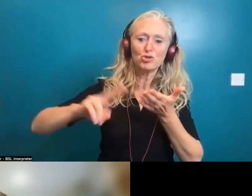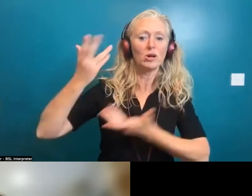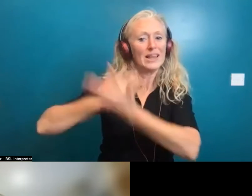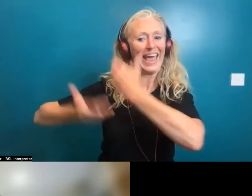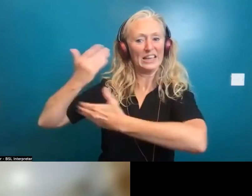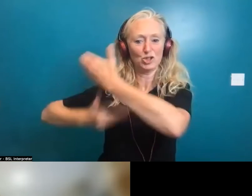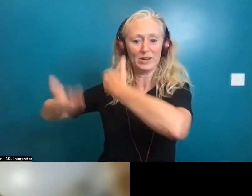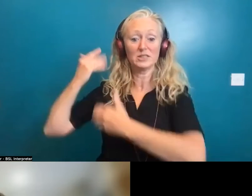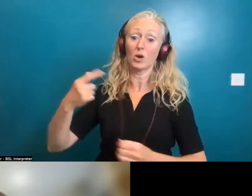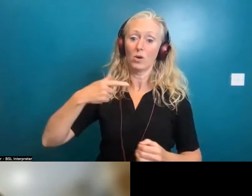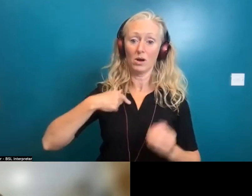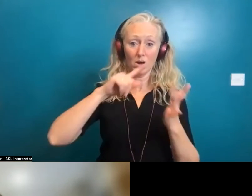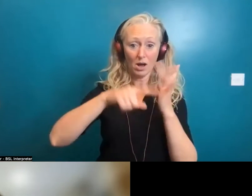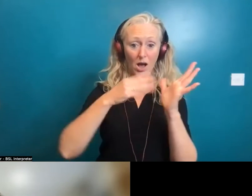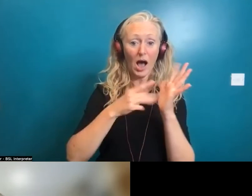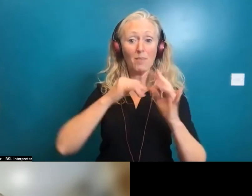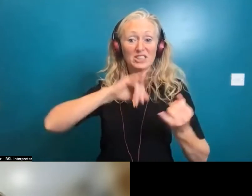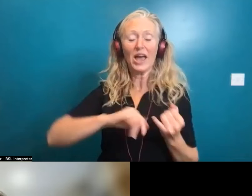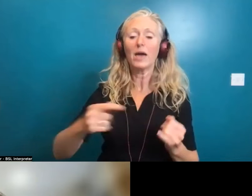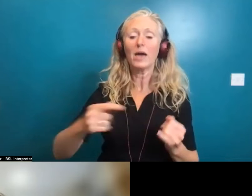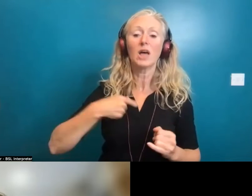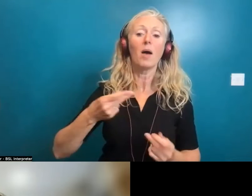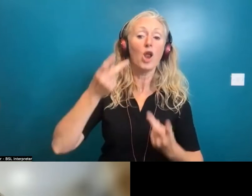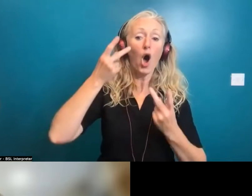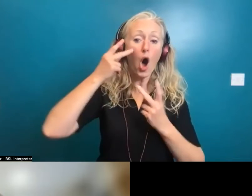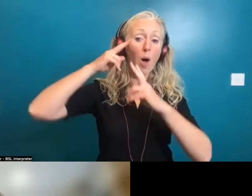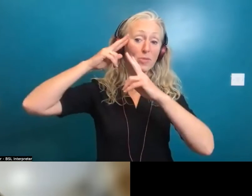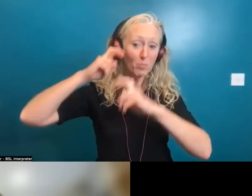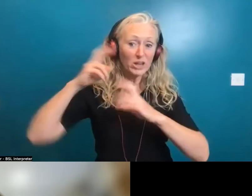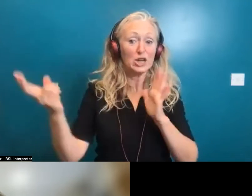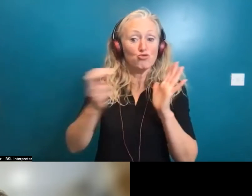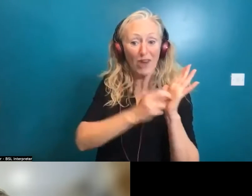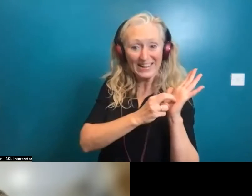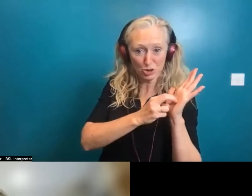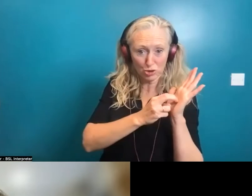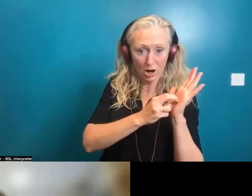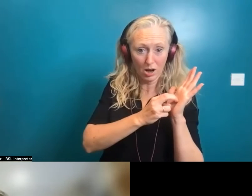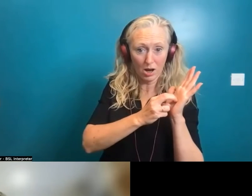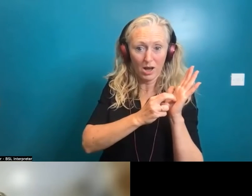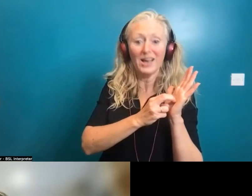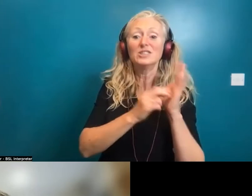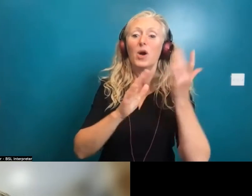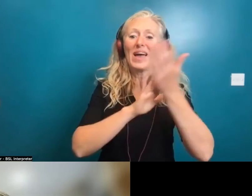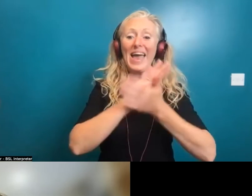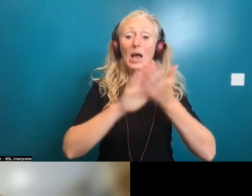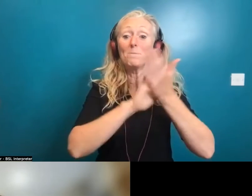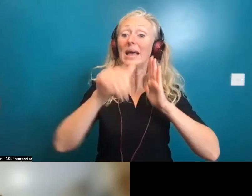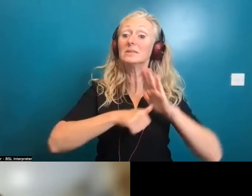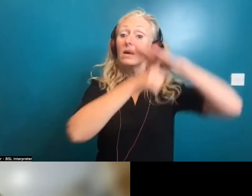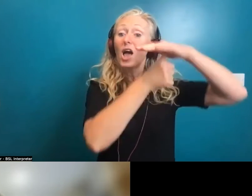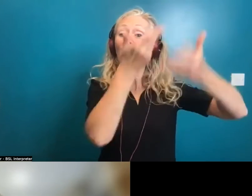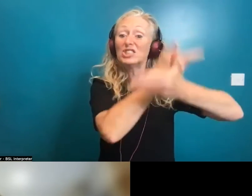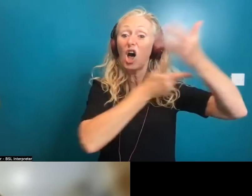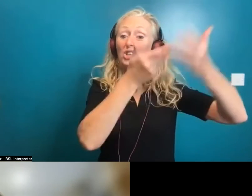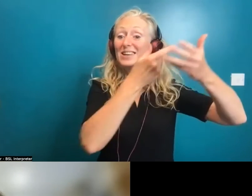So I'm James Sawczynski. I'm an ophthalmology registrar, which is an ophthalmologist, but a few grades below consultant, like Rob. And